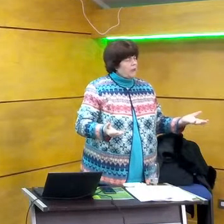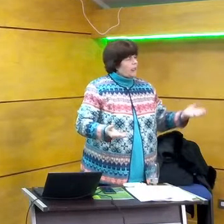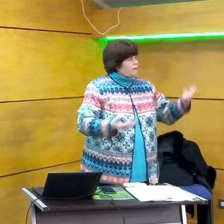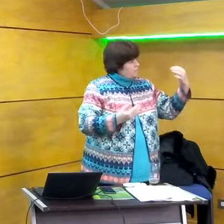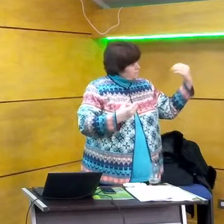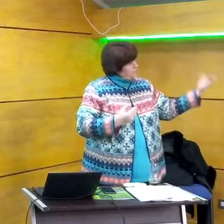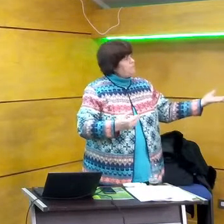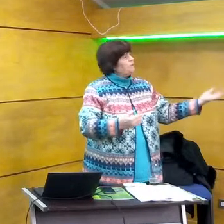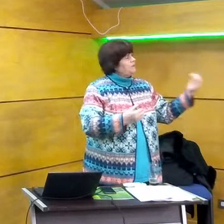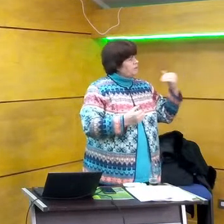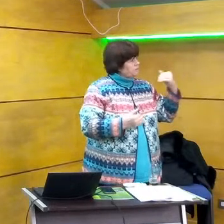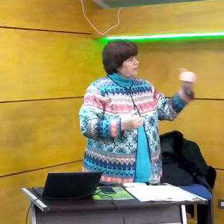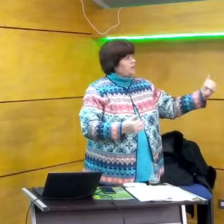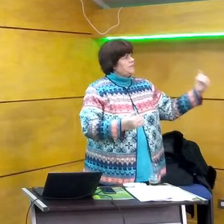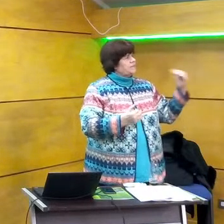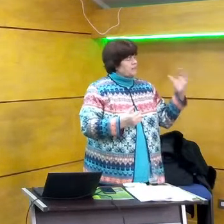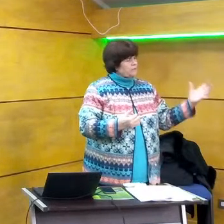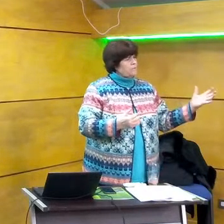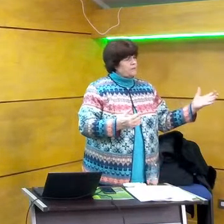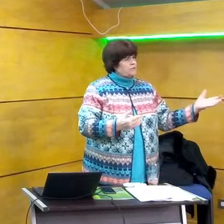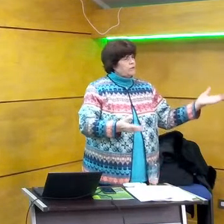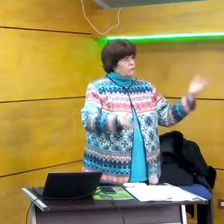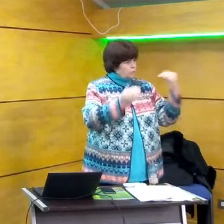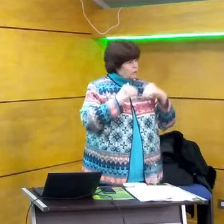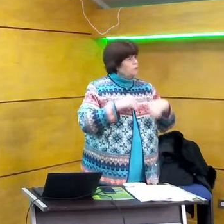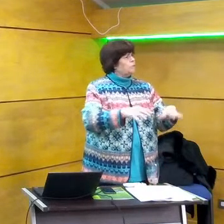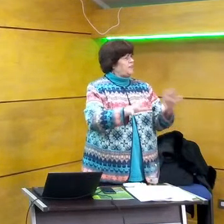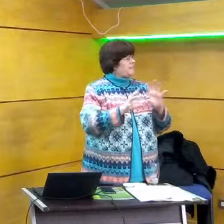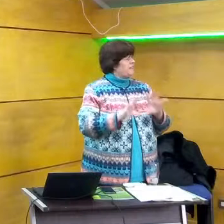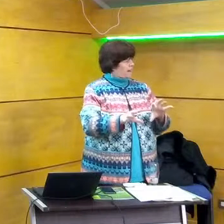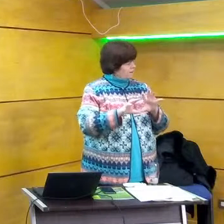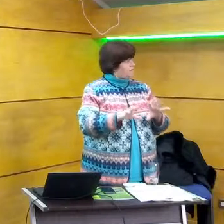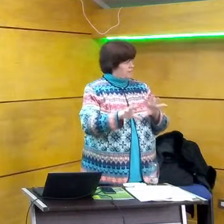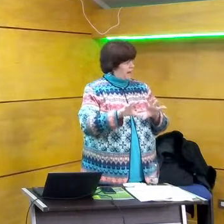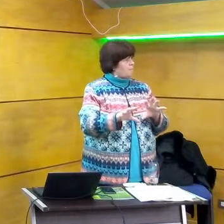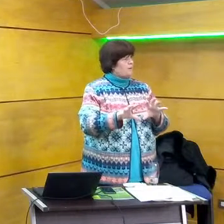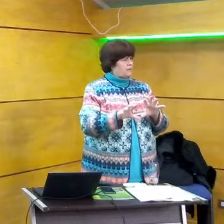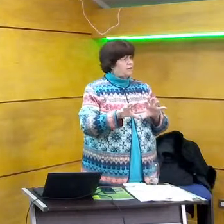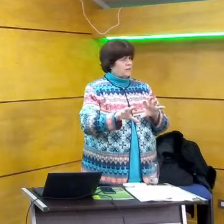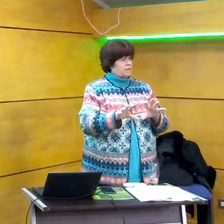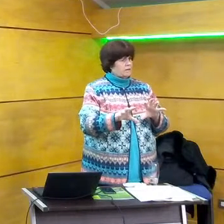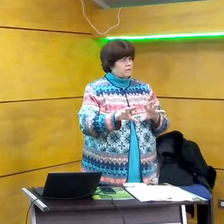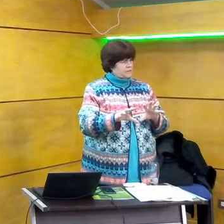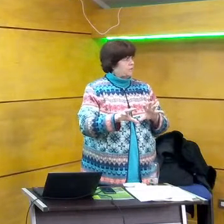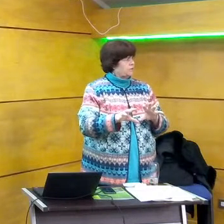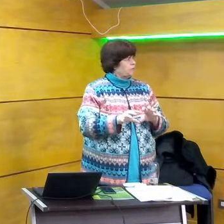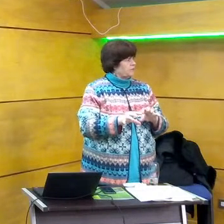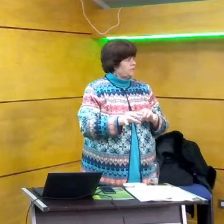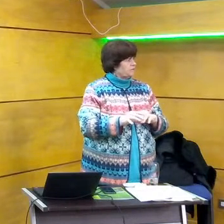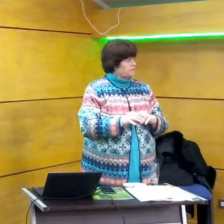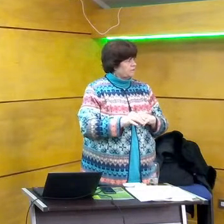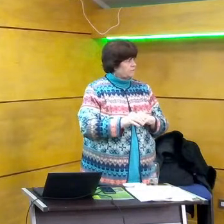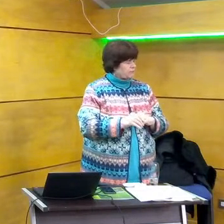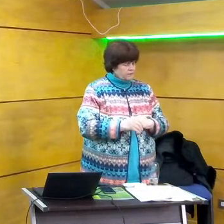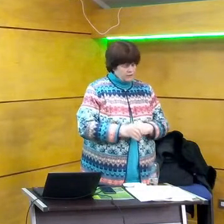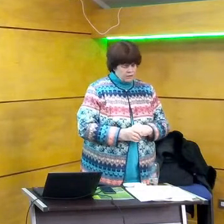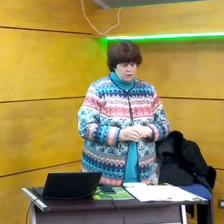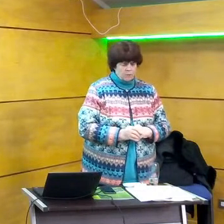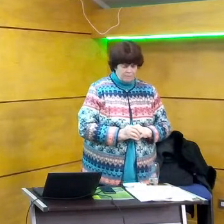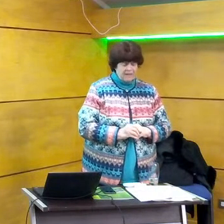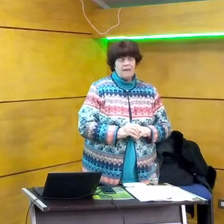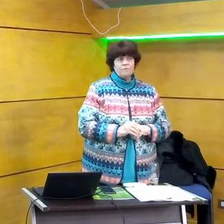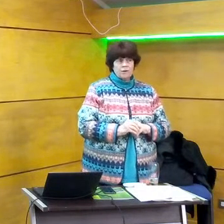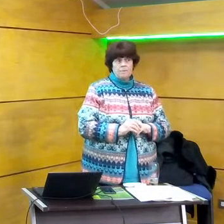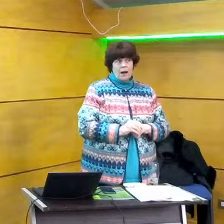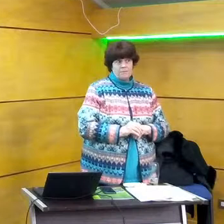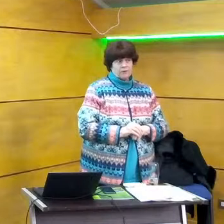what people in their various governments were agreeing to have happen in their territories. So